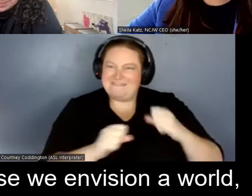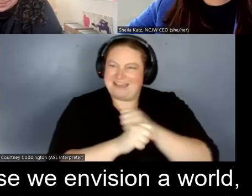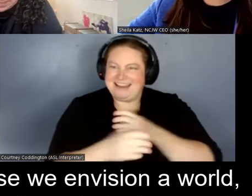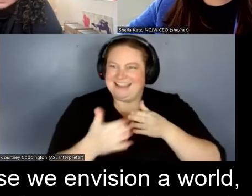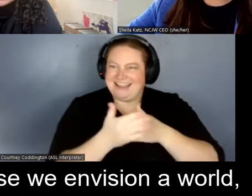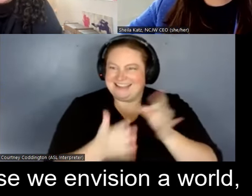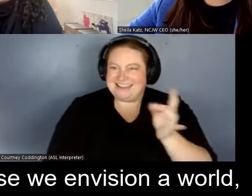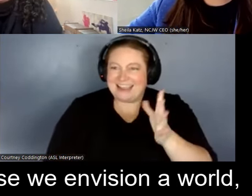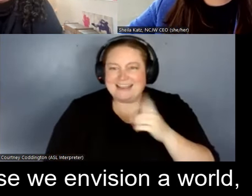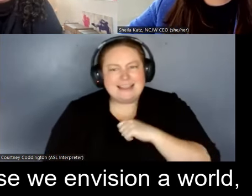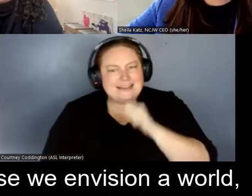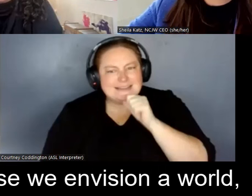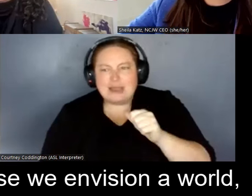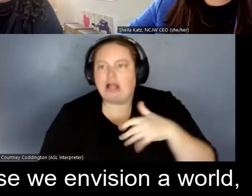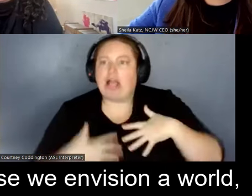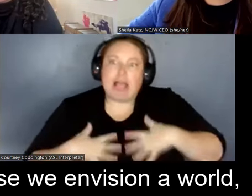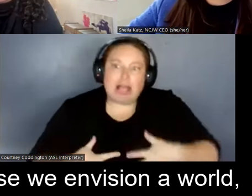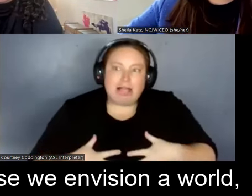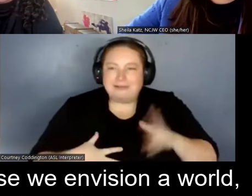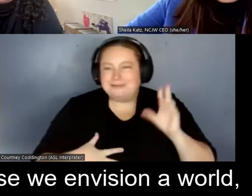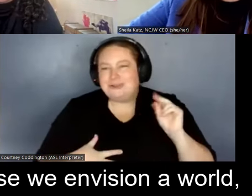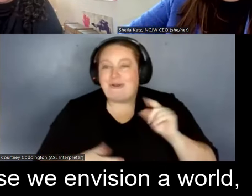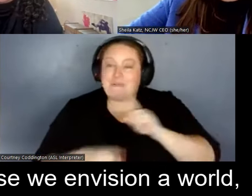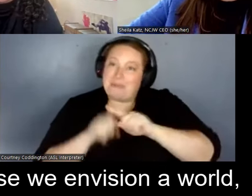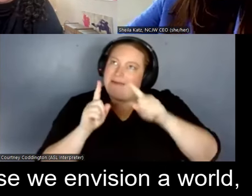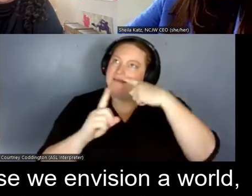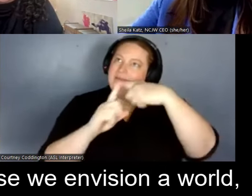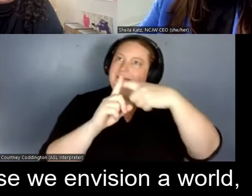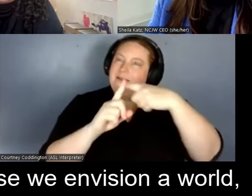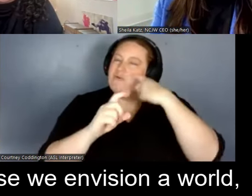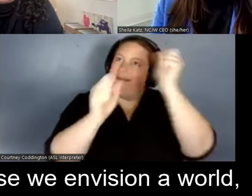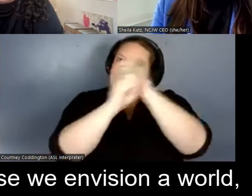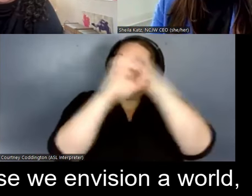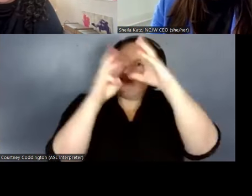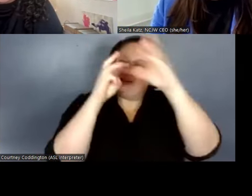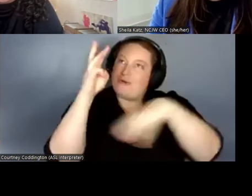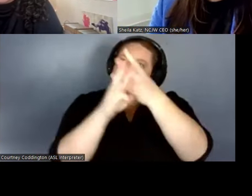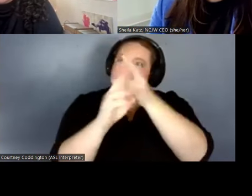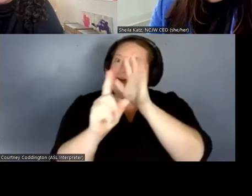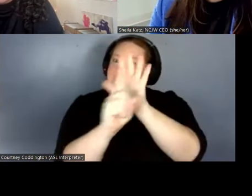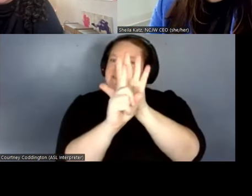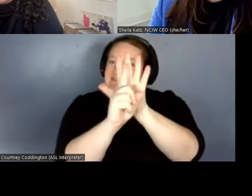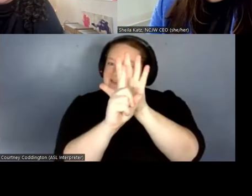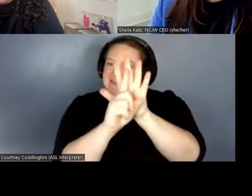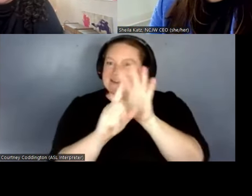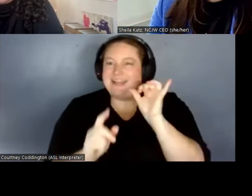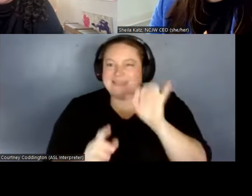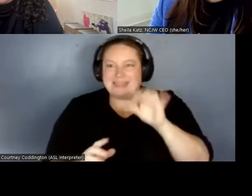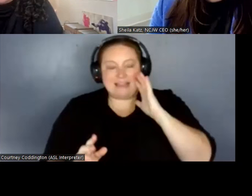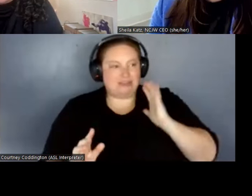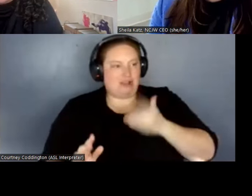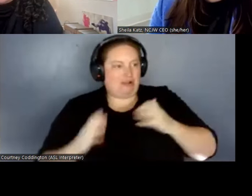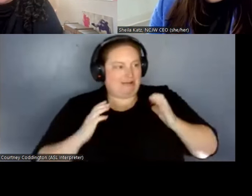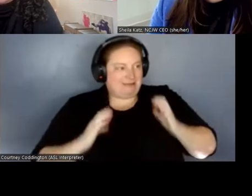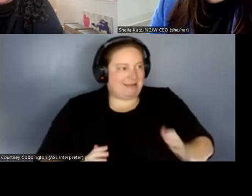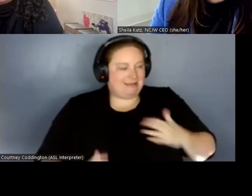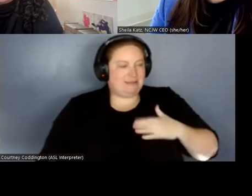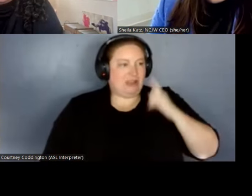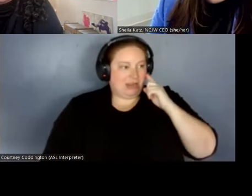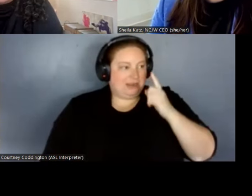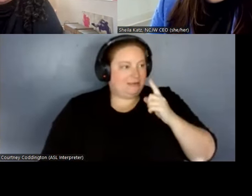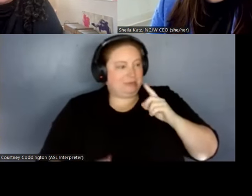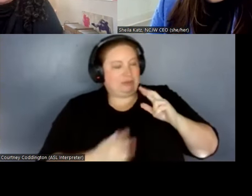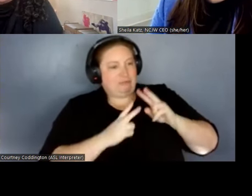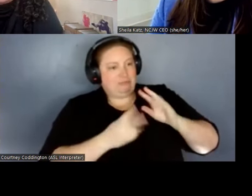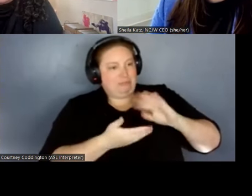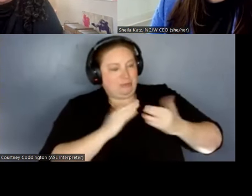depressive. We're optimistic because we envision a world, and I think that vision is through the lens and the eyes of our clients and community partners.